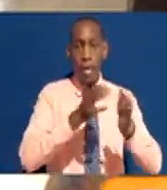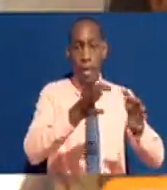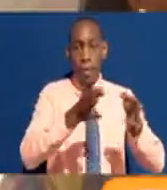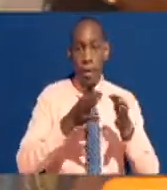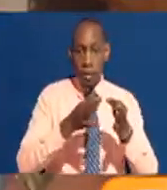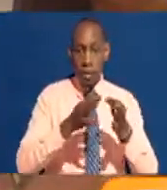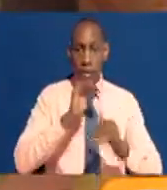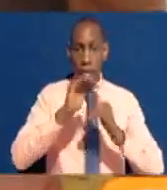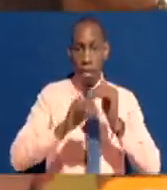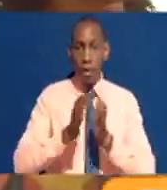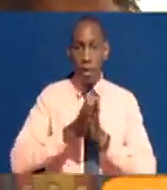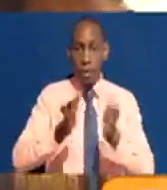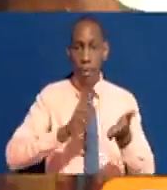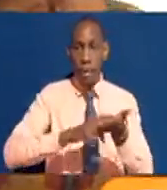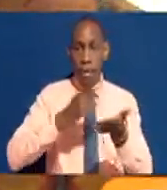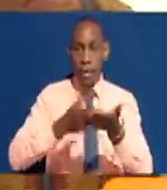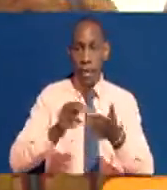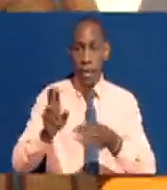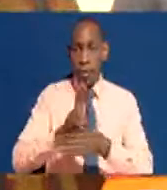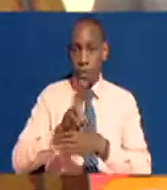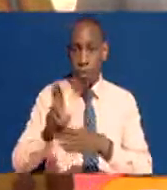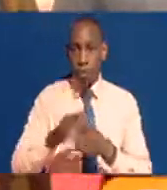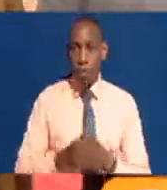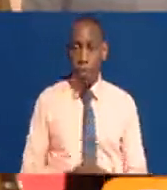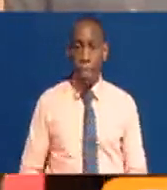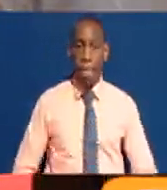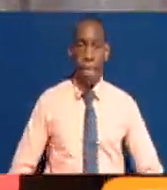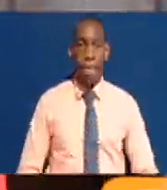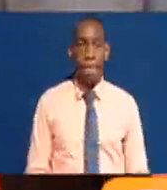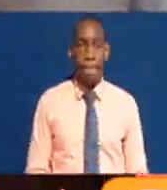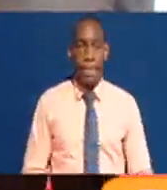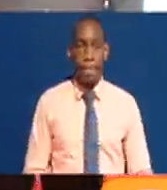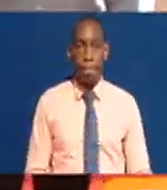accountability for all the public resources utilized. Chemutai Goin, Citizen.